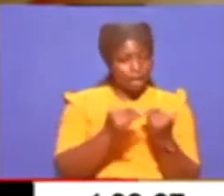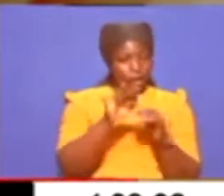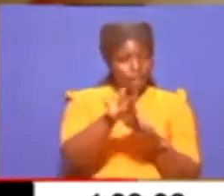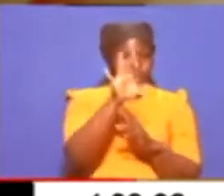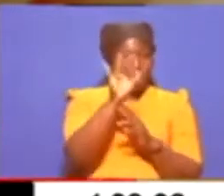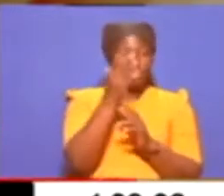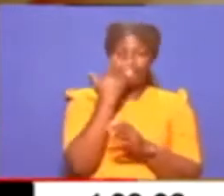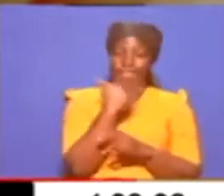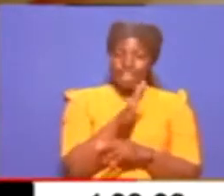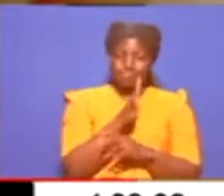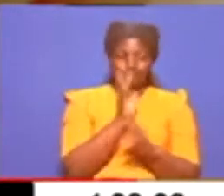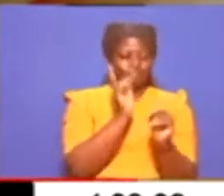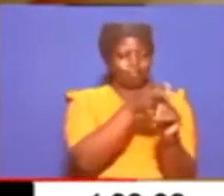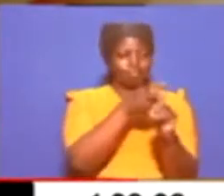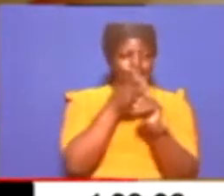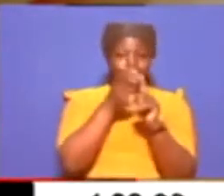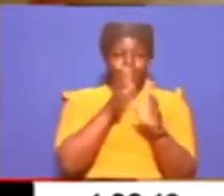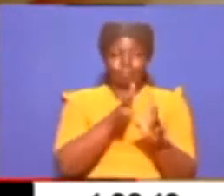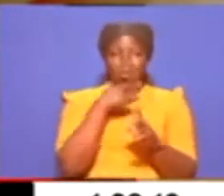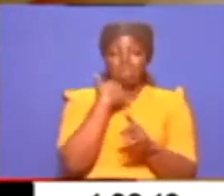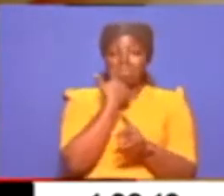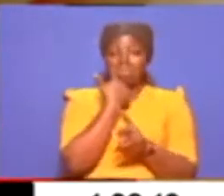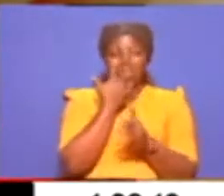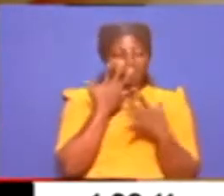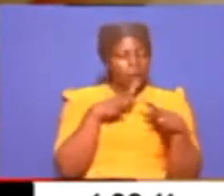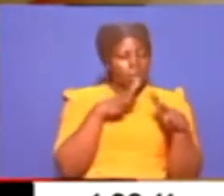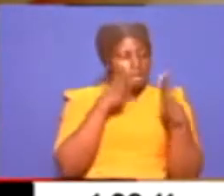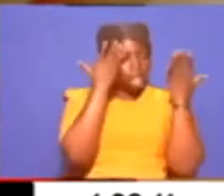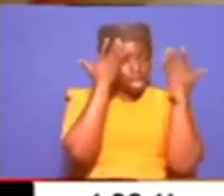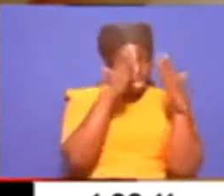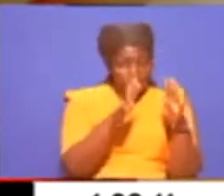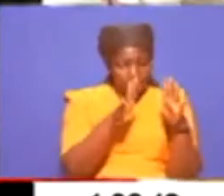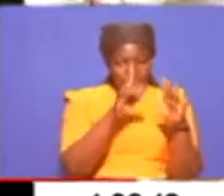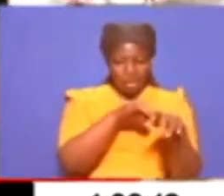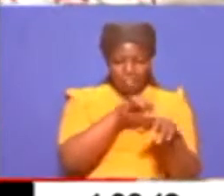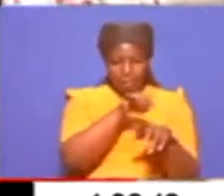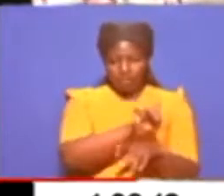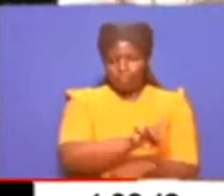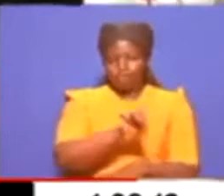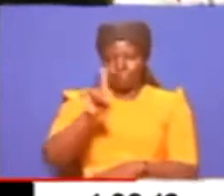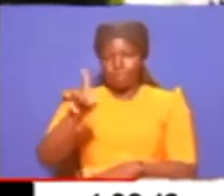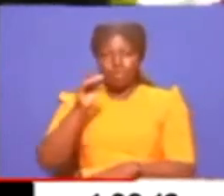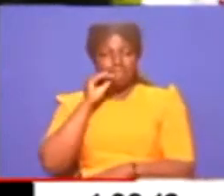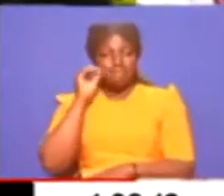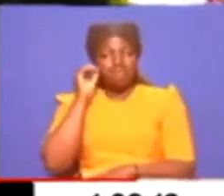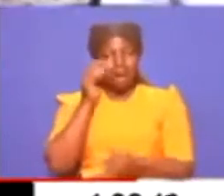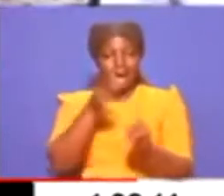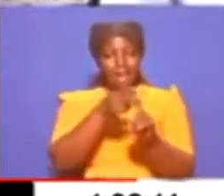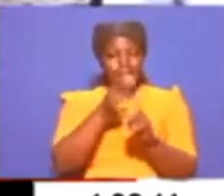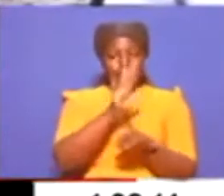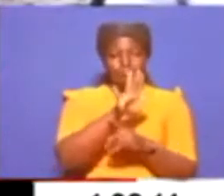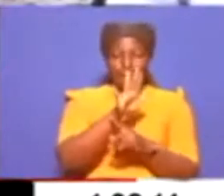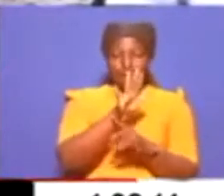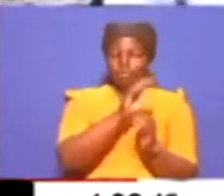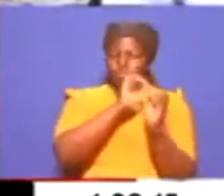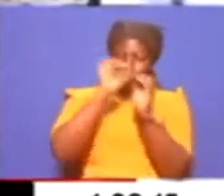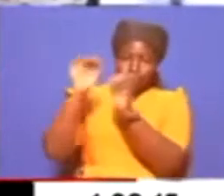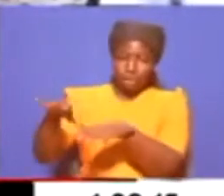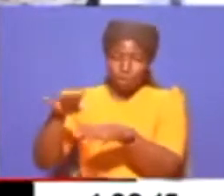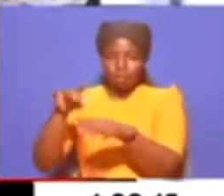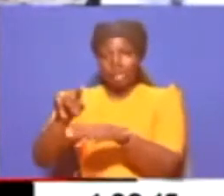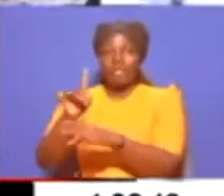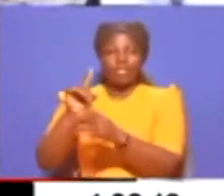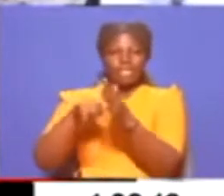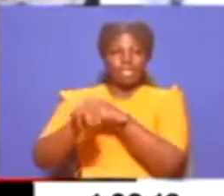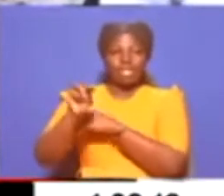by unknown people on his way home. He added that his attackers later dumped him in Matayos after beating him